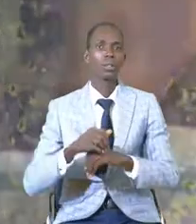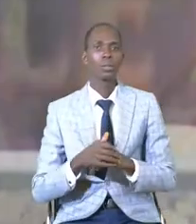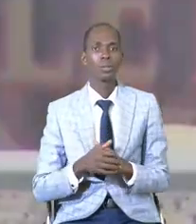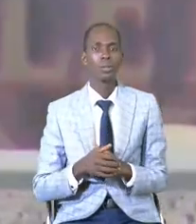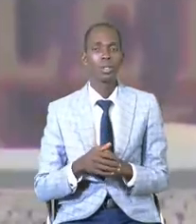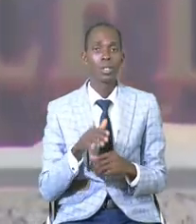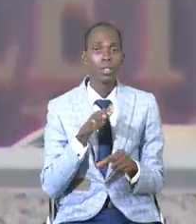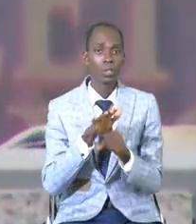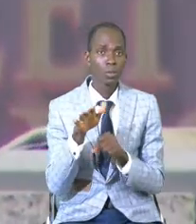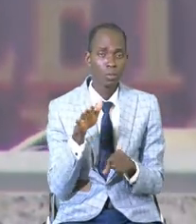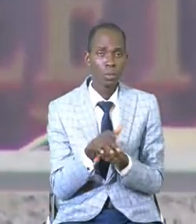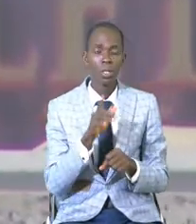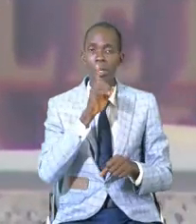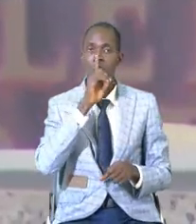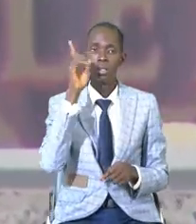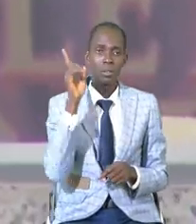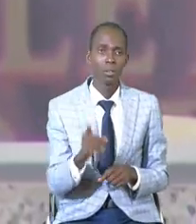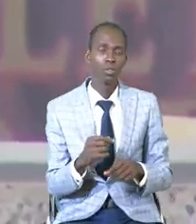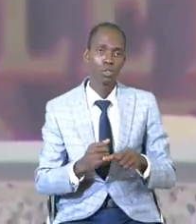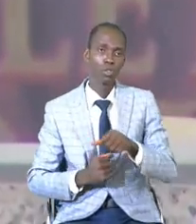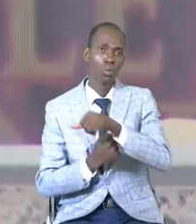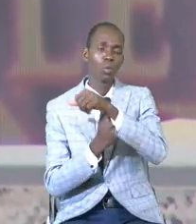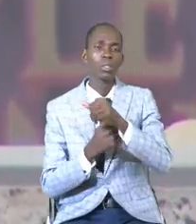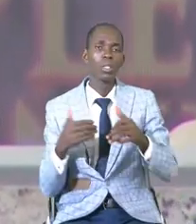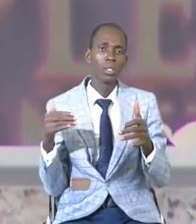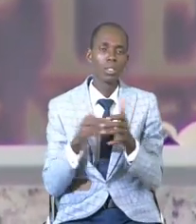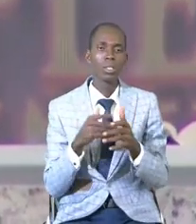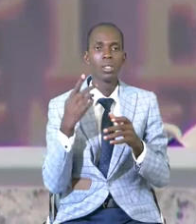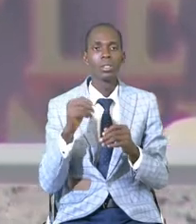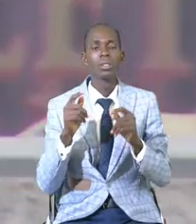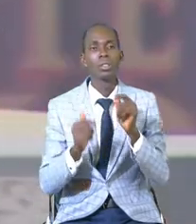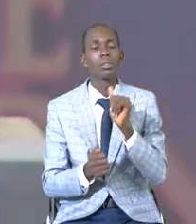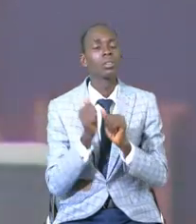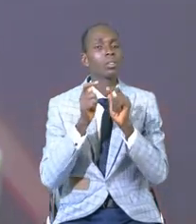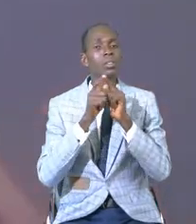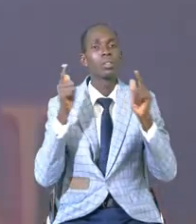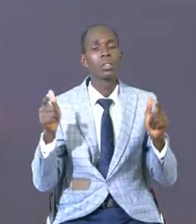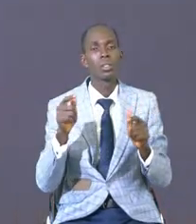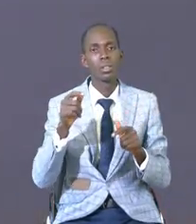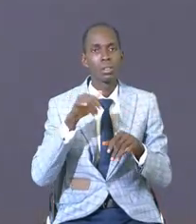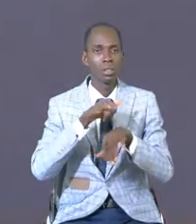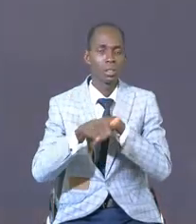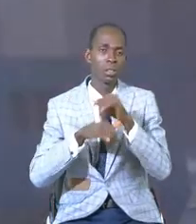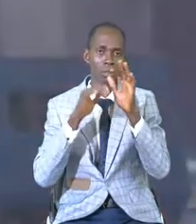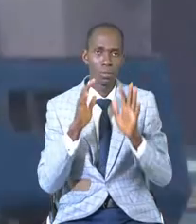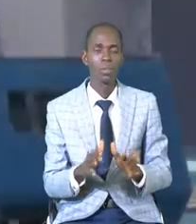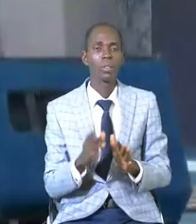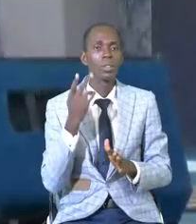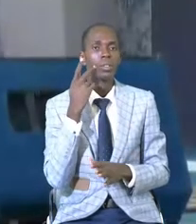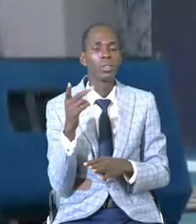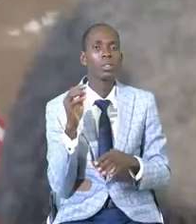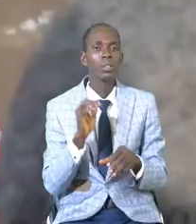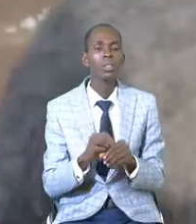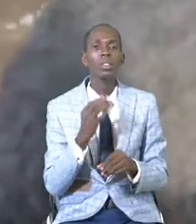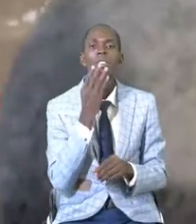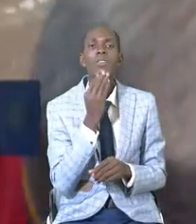Sufficient, guaranteed succor against the greatest supplanter. Look at Hebrews there. I'm reading from chapter 2, and